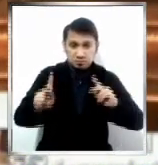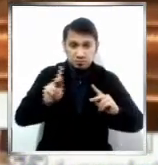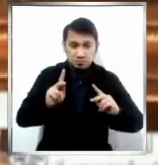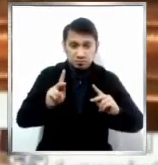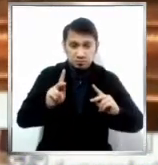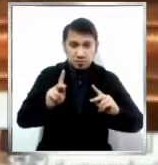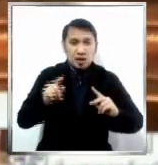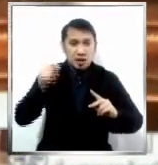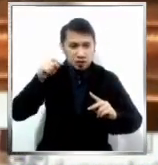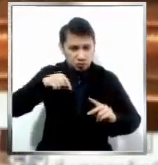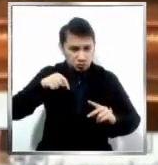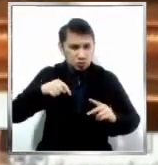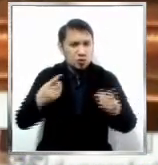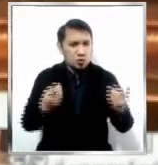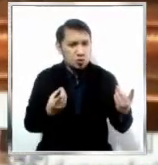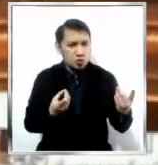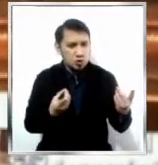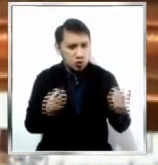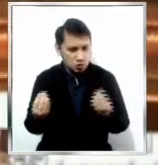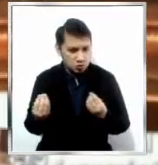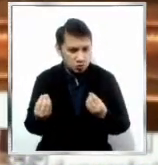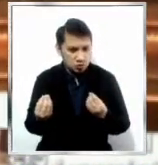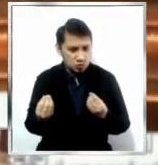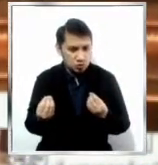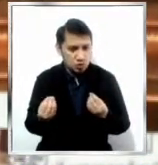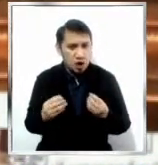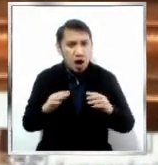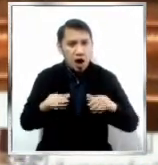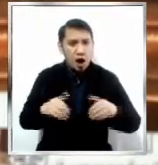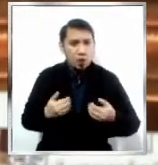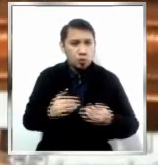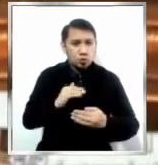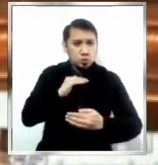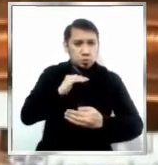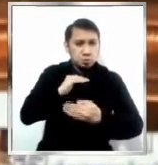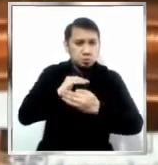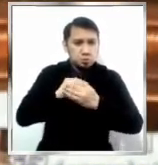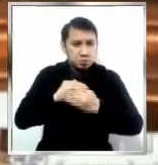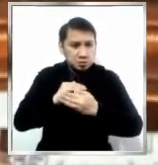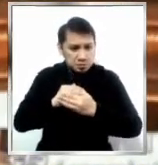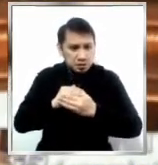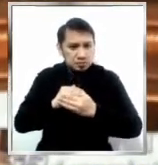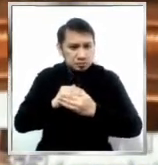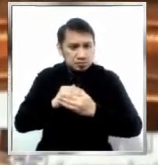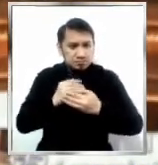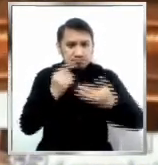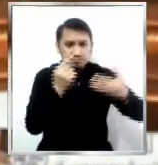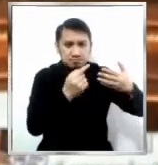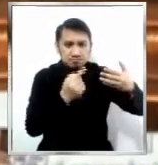nating preventive measures kagaya ng COVID